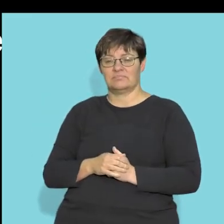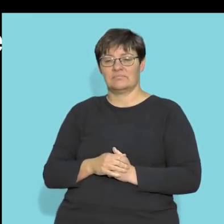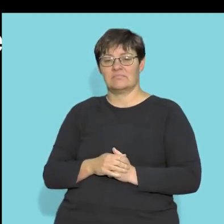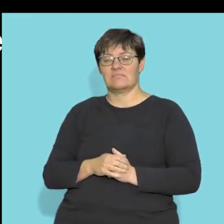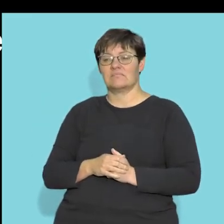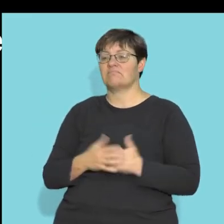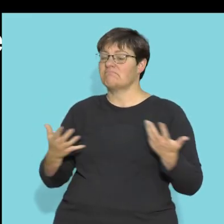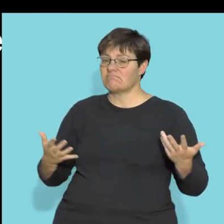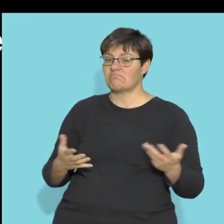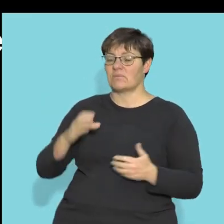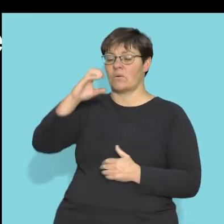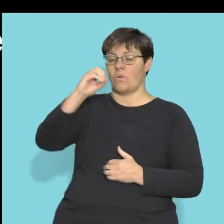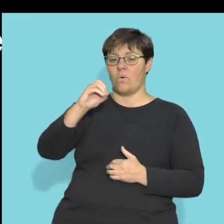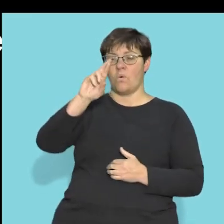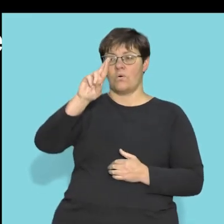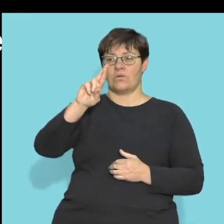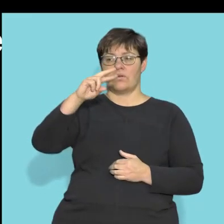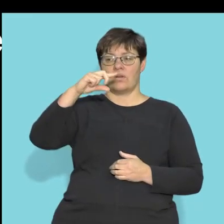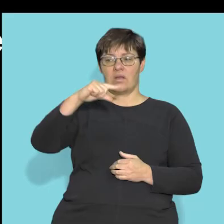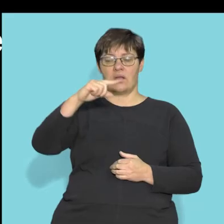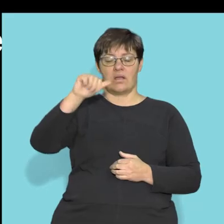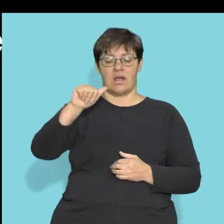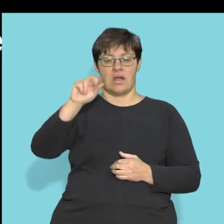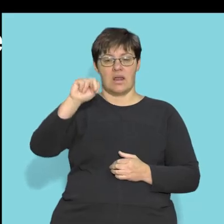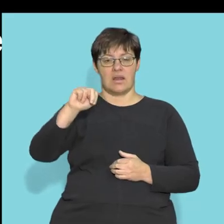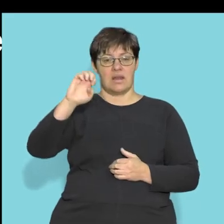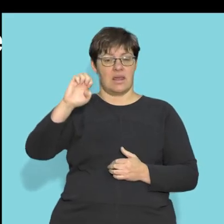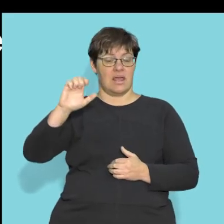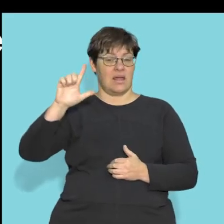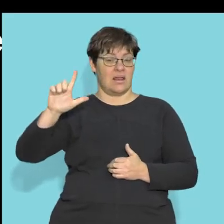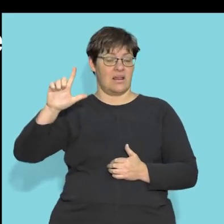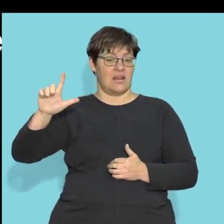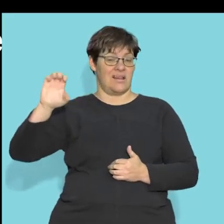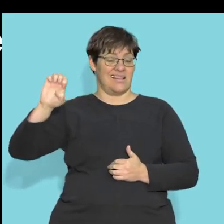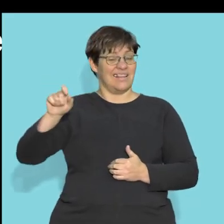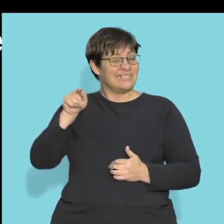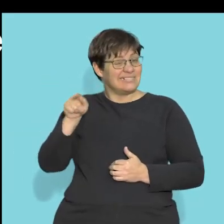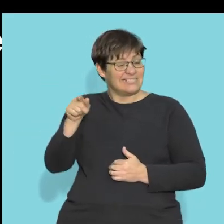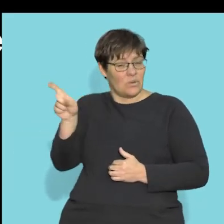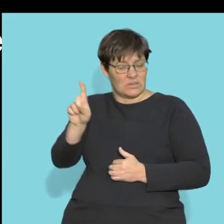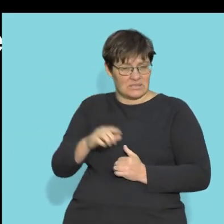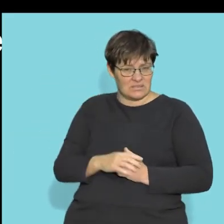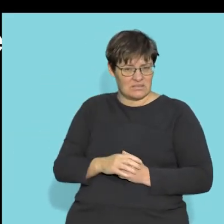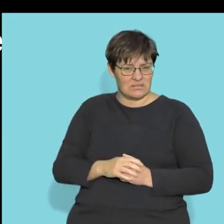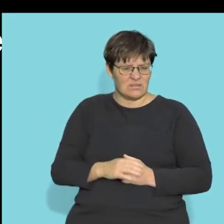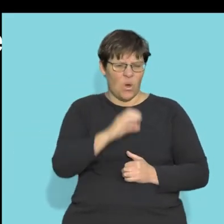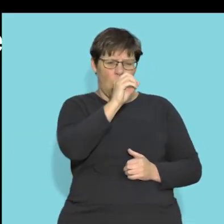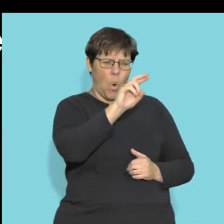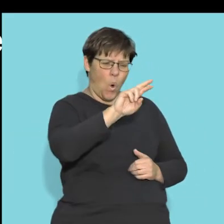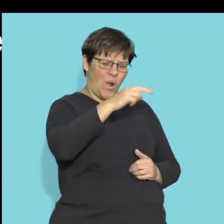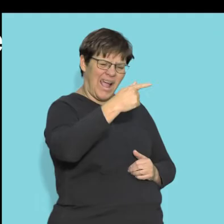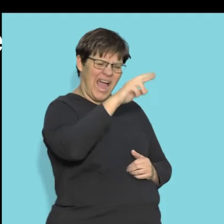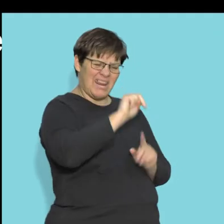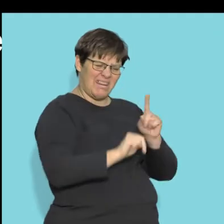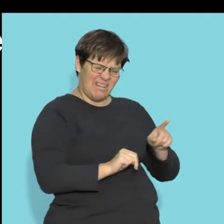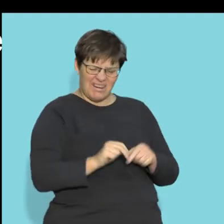an organelle is. Now, very often you get very confused with the word organ and organelle,